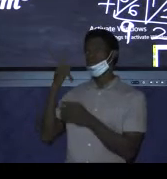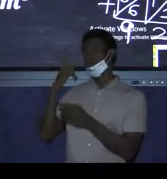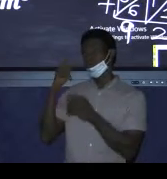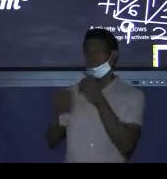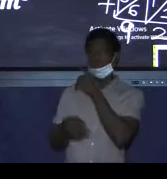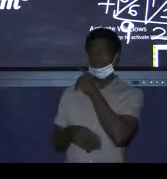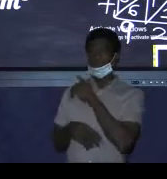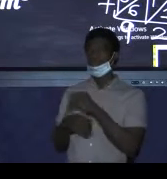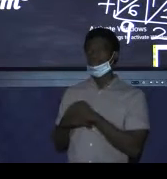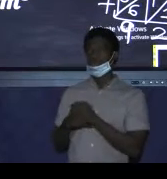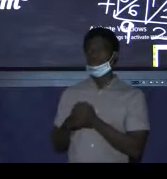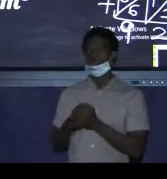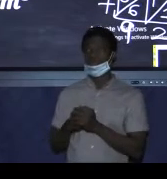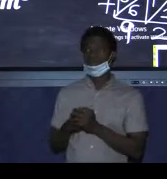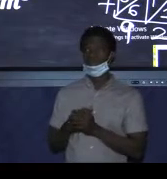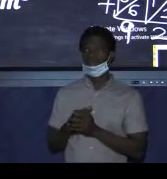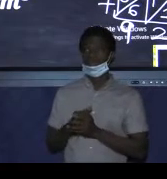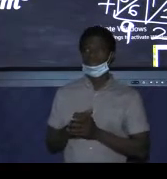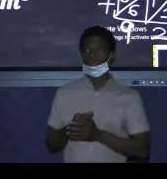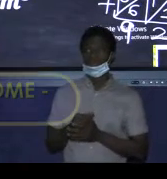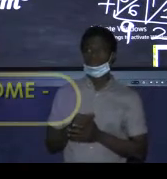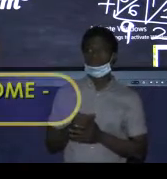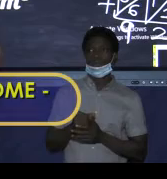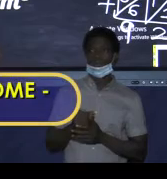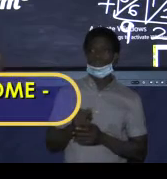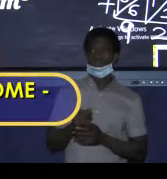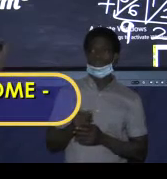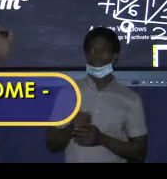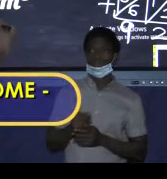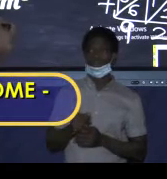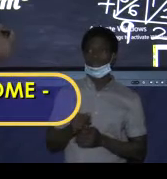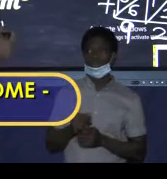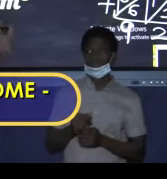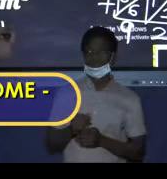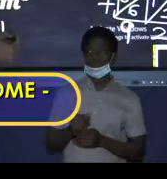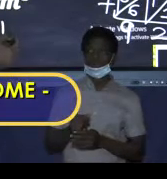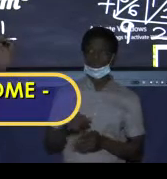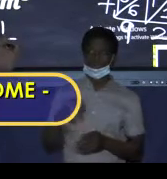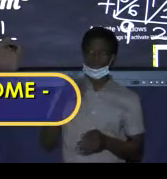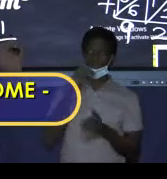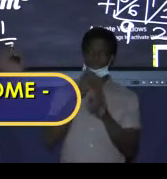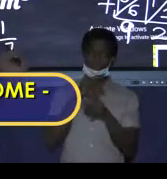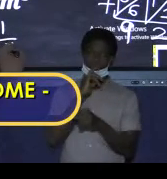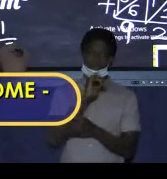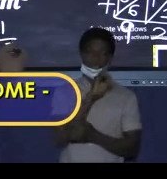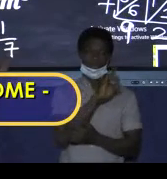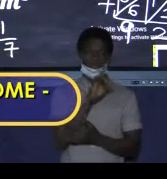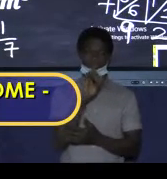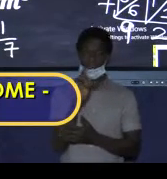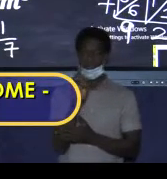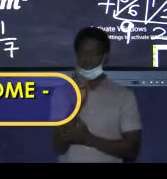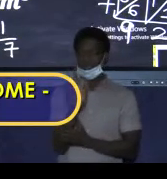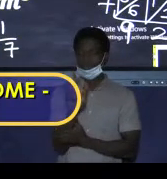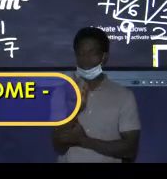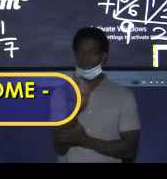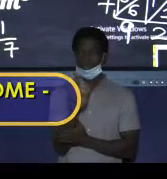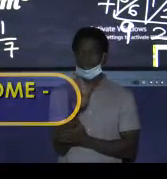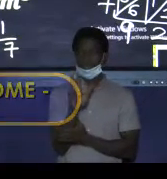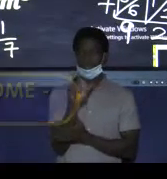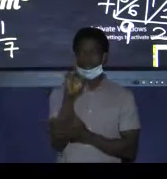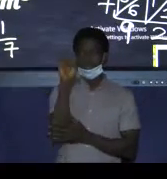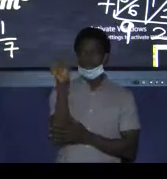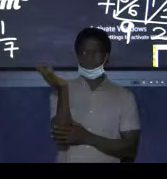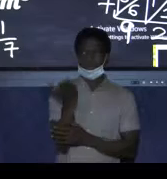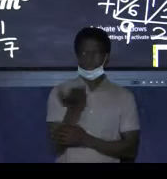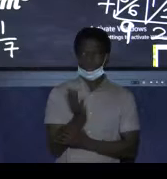1 again, remaining 2. 7 goes in 22, 3 times, remaining 1, which we have to divide by 7. So the